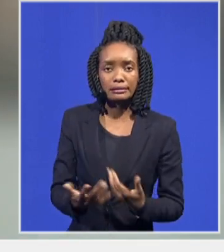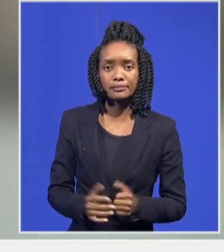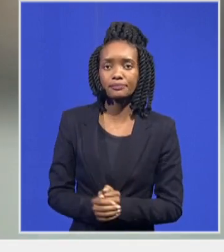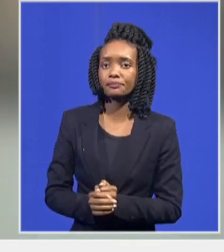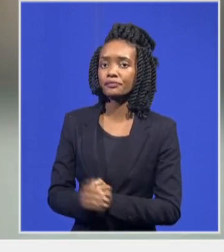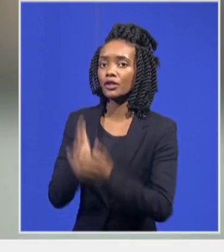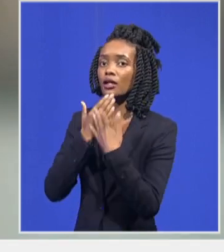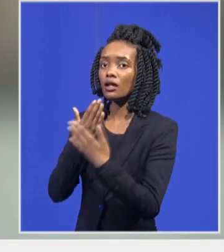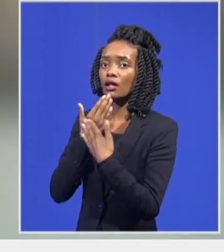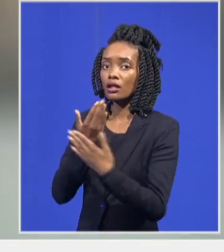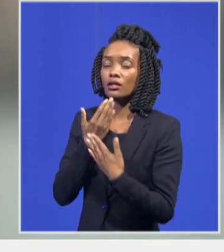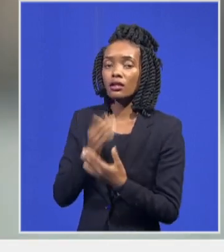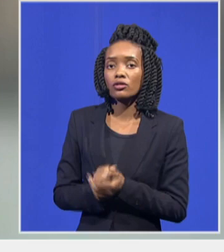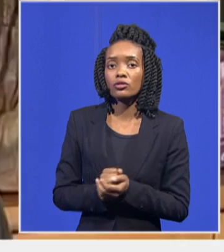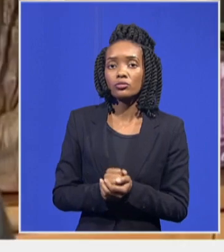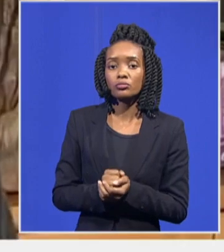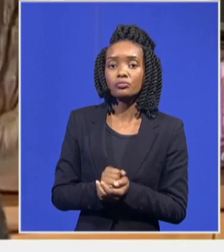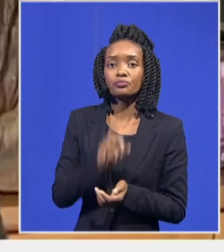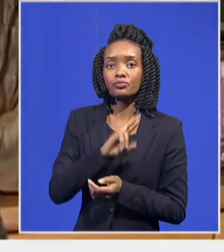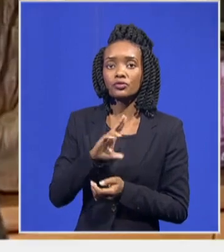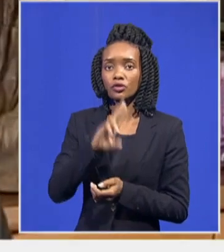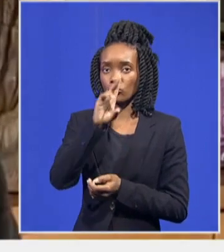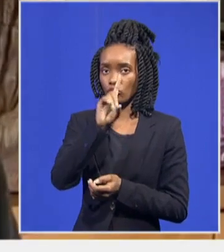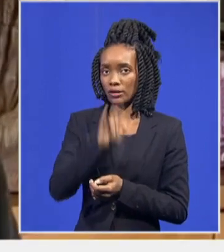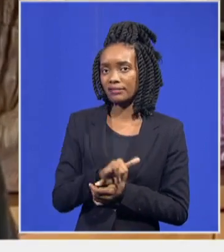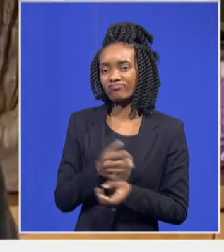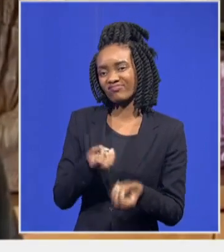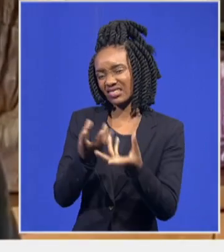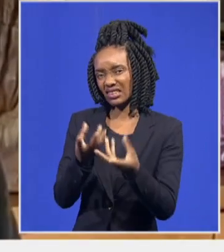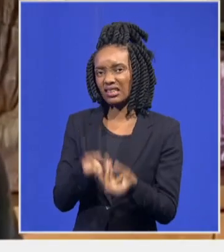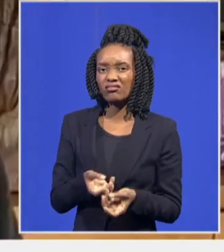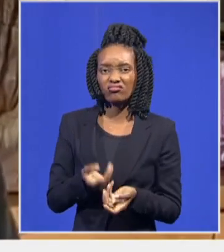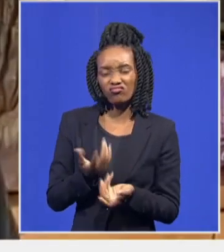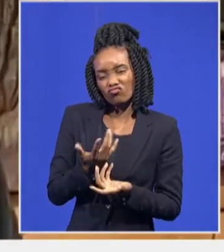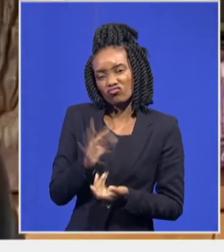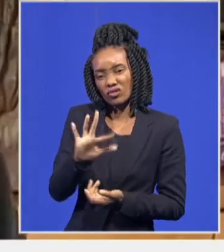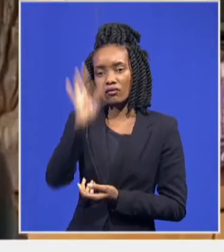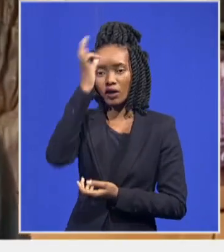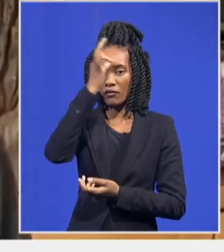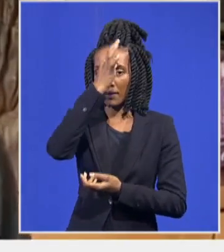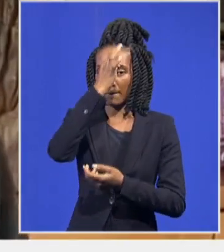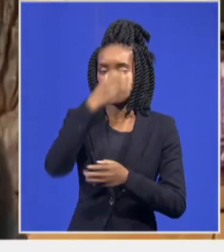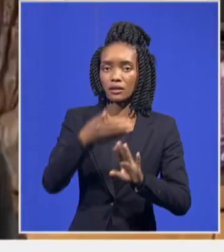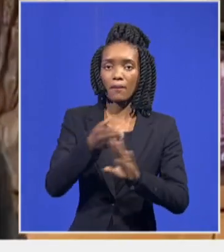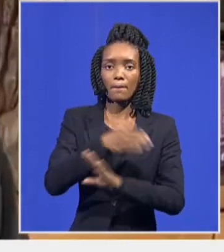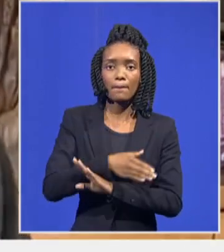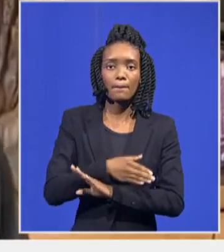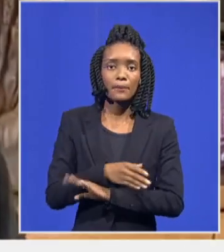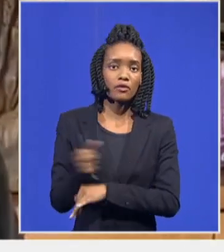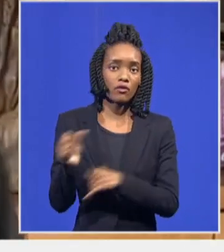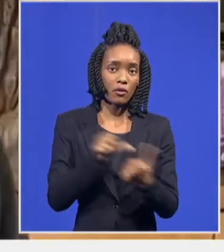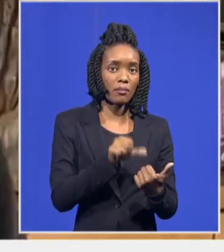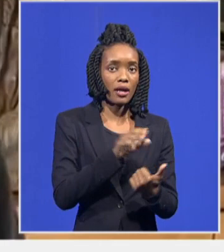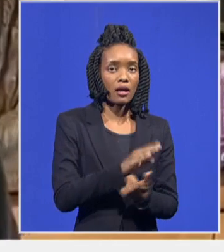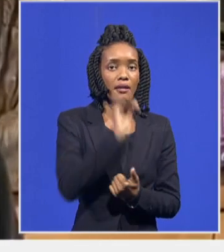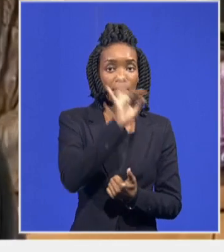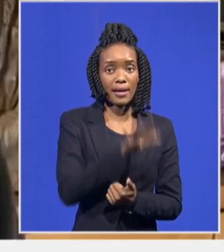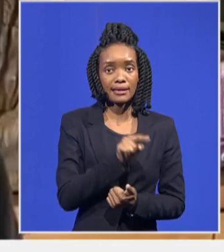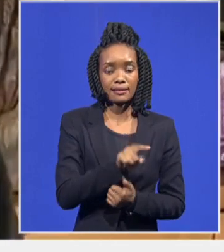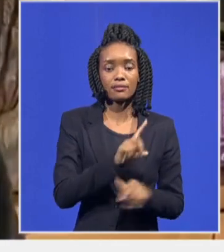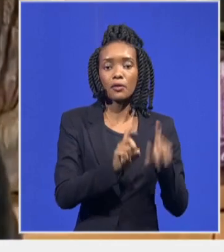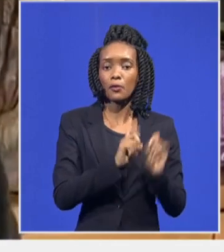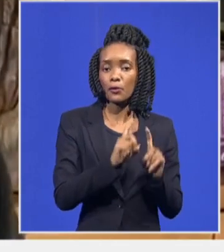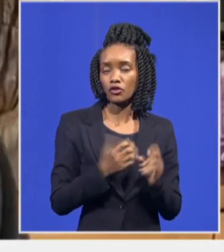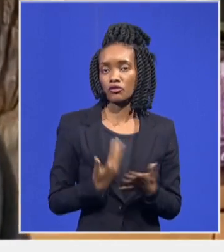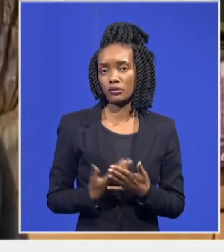And Rudy, I'm going to give you a few minutes, let's just say 5, before I hand back to Blessing for questions. There are questions